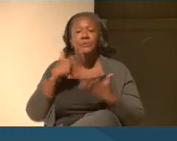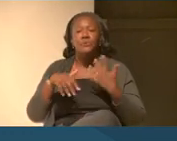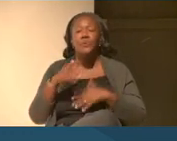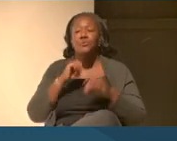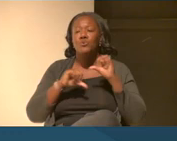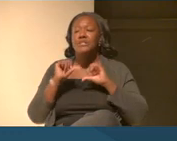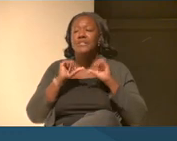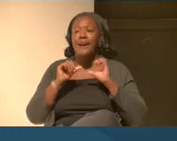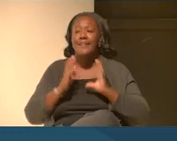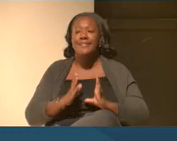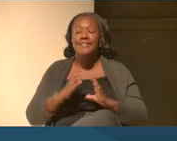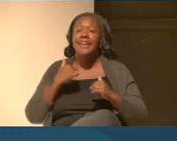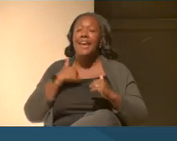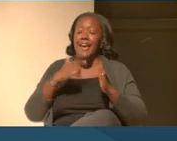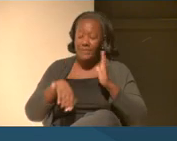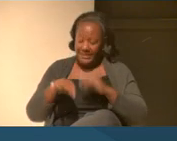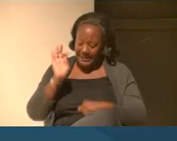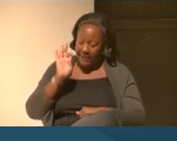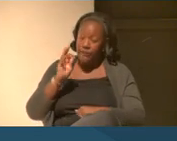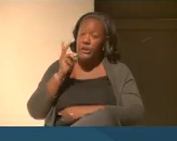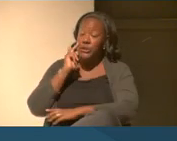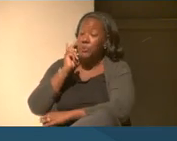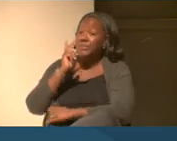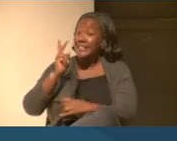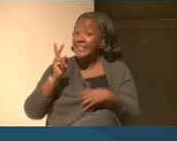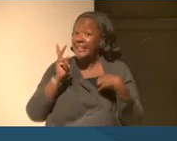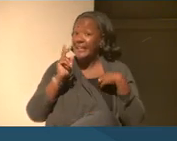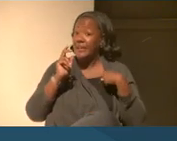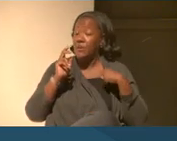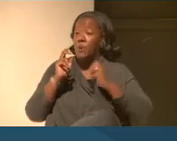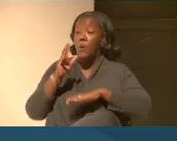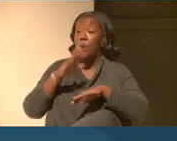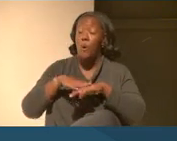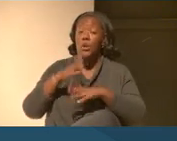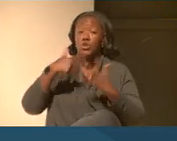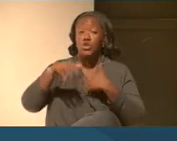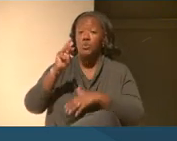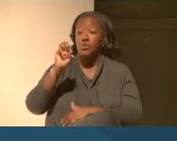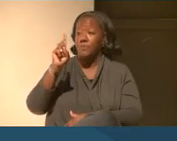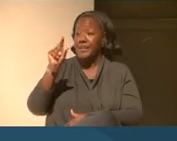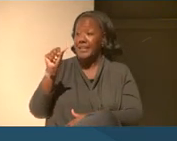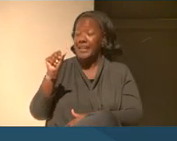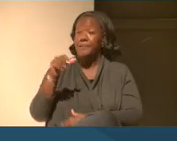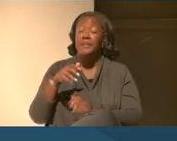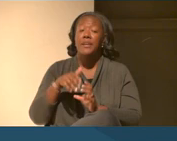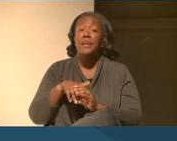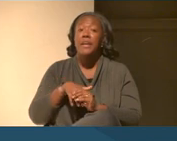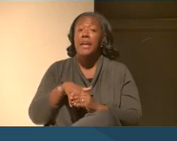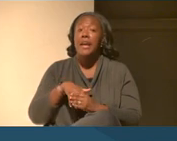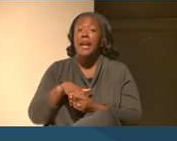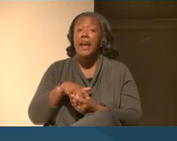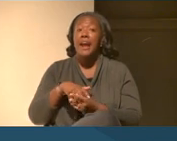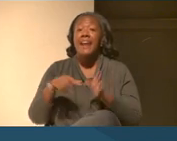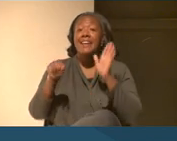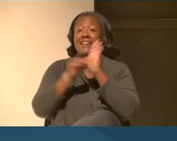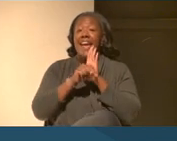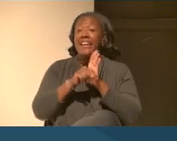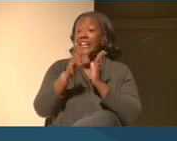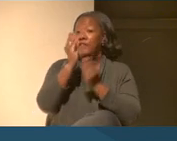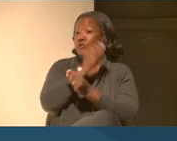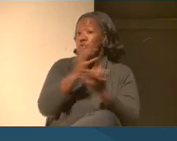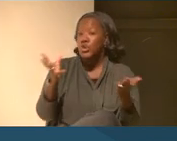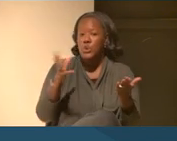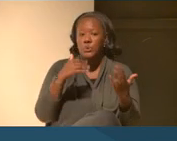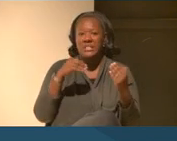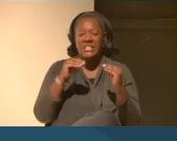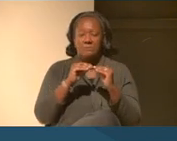it, and actually you can see this in the way social media works. Negative news is a lot stickier, a lot more powerful. And